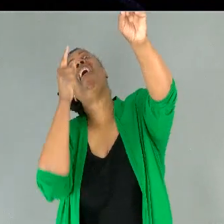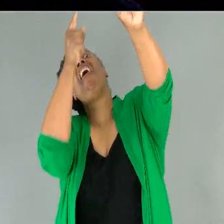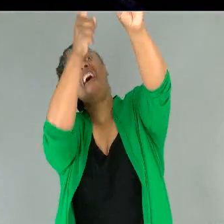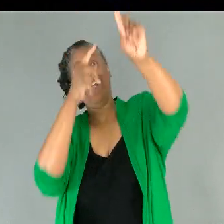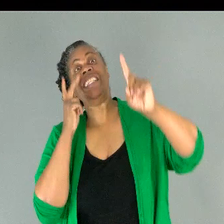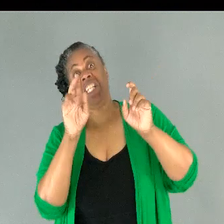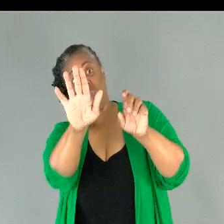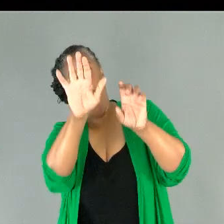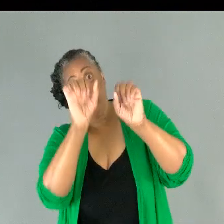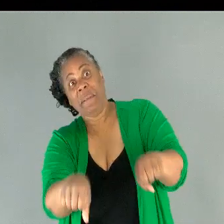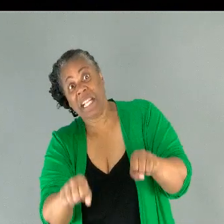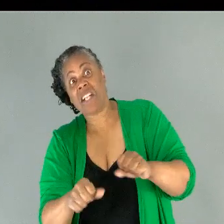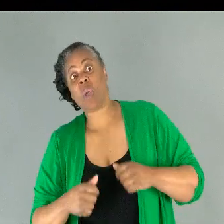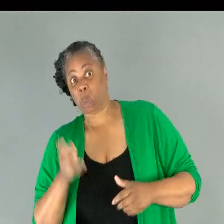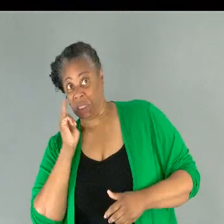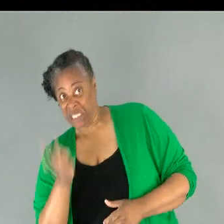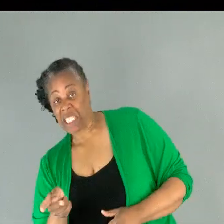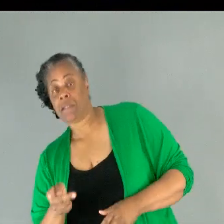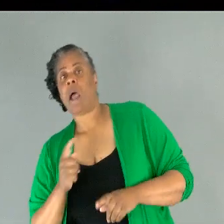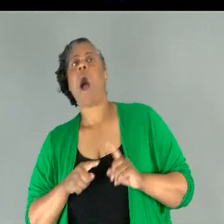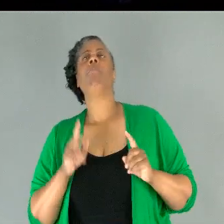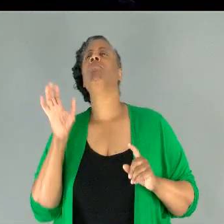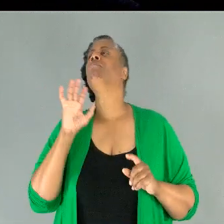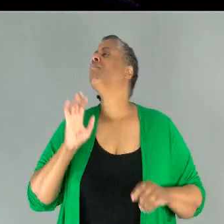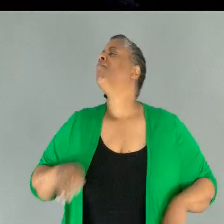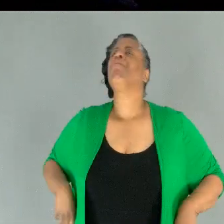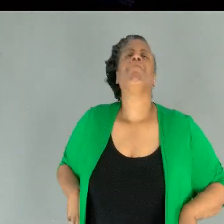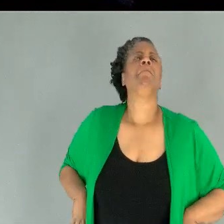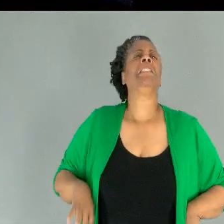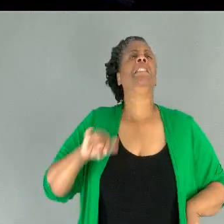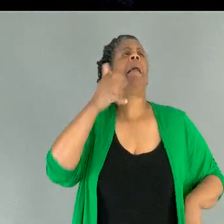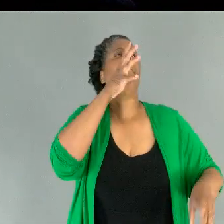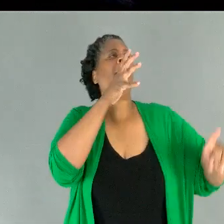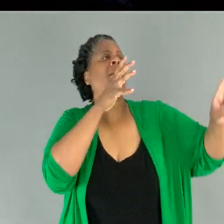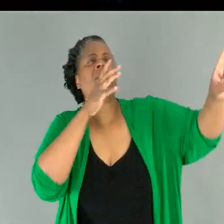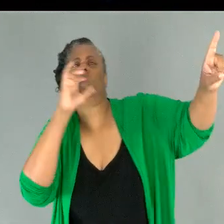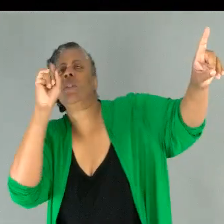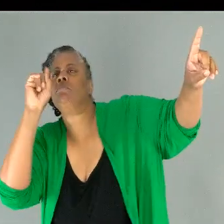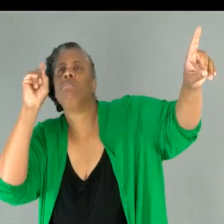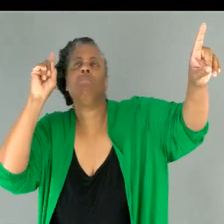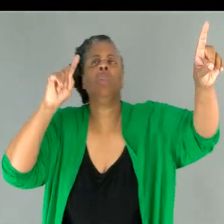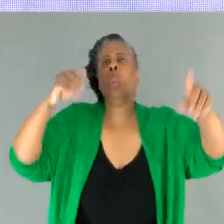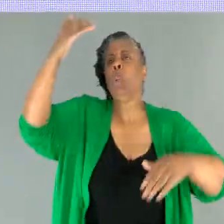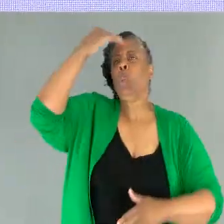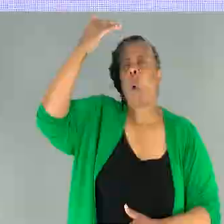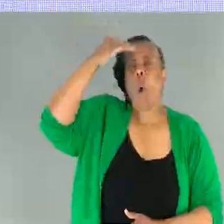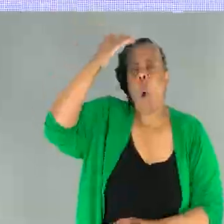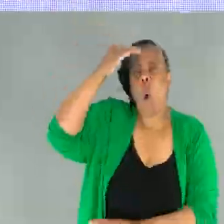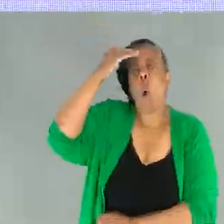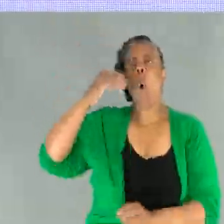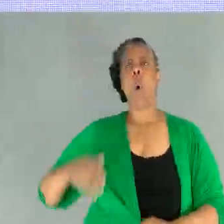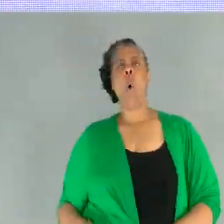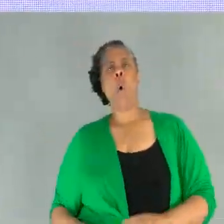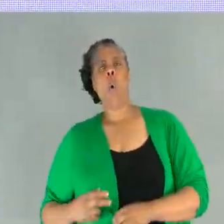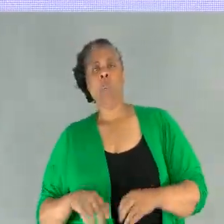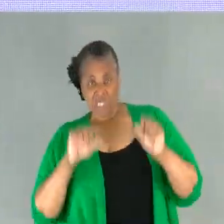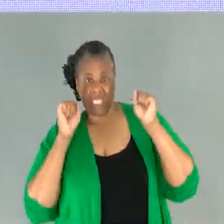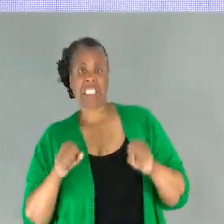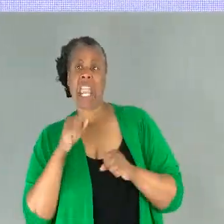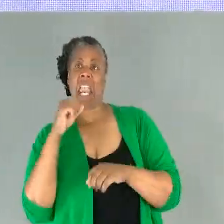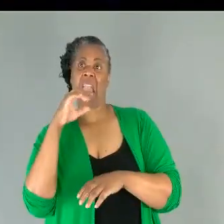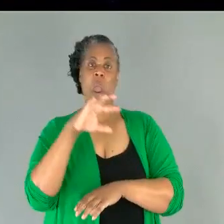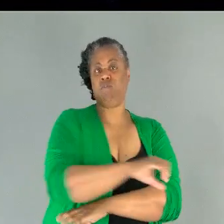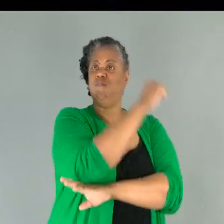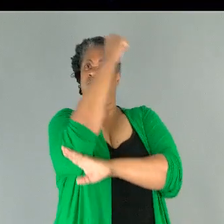your potential. I'm looking for just 10 mothers that know that they can stand